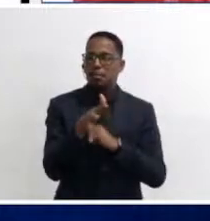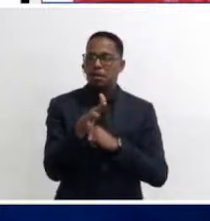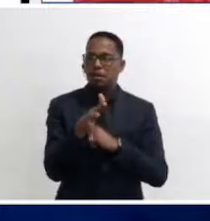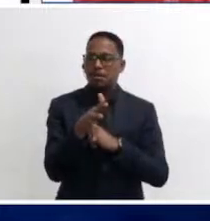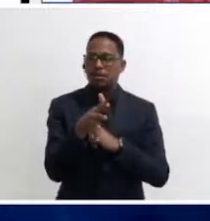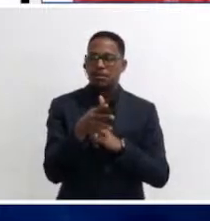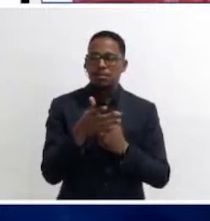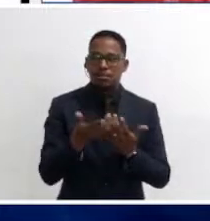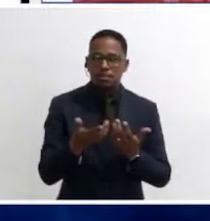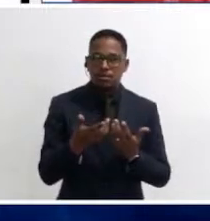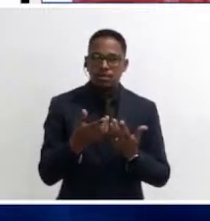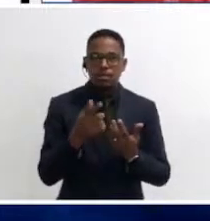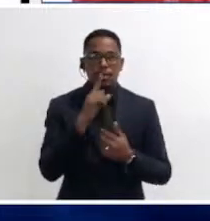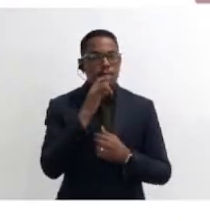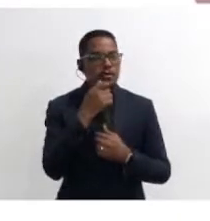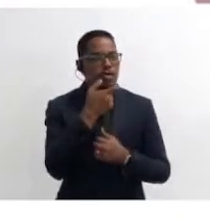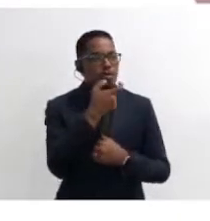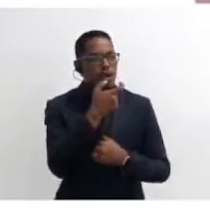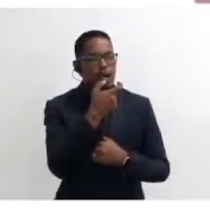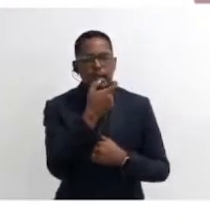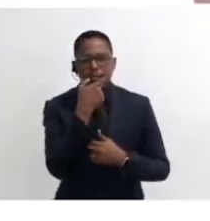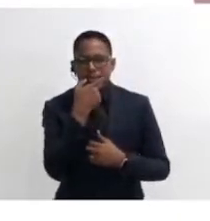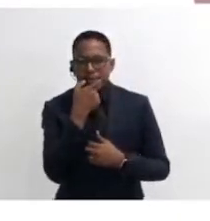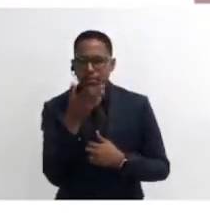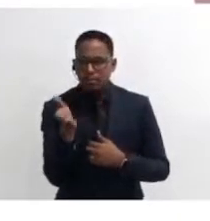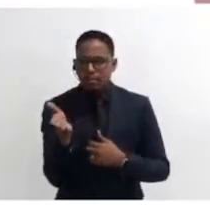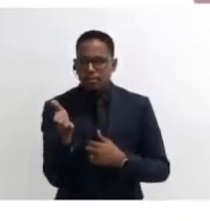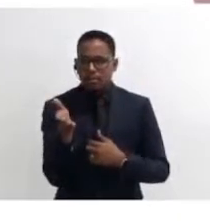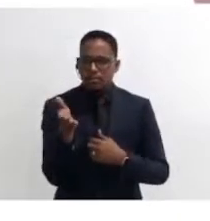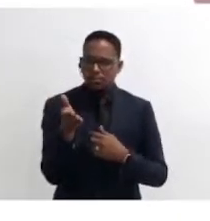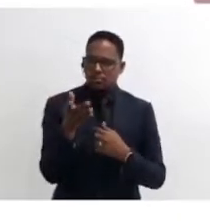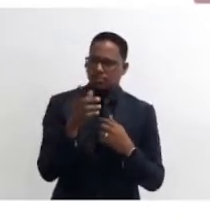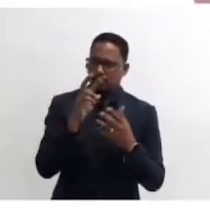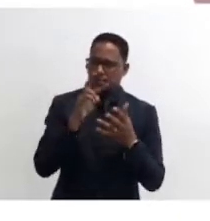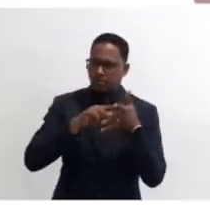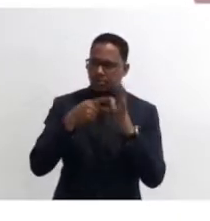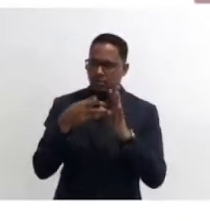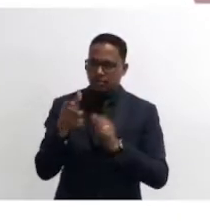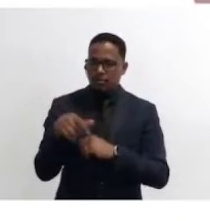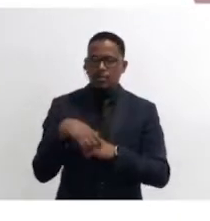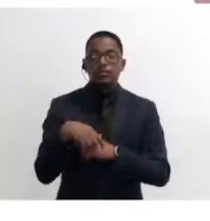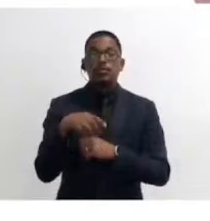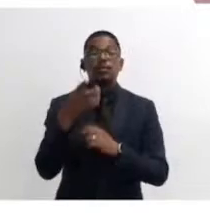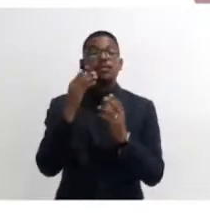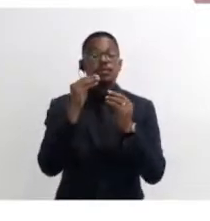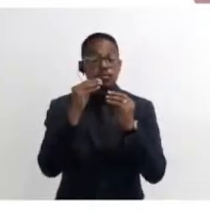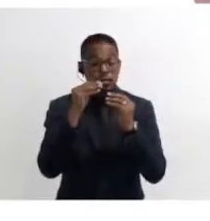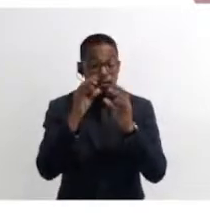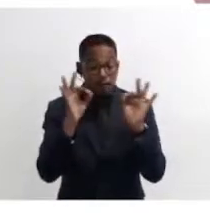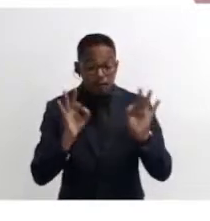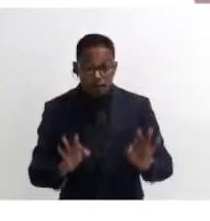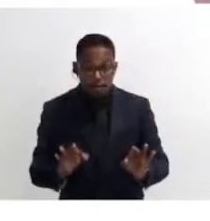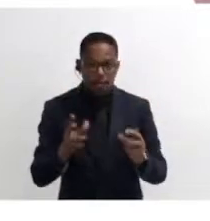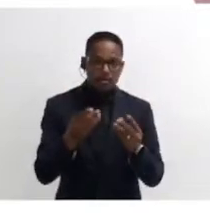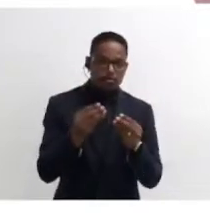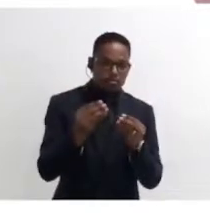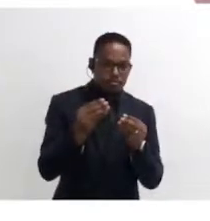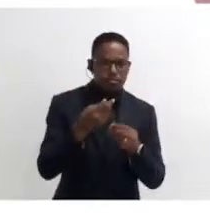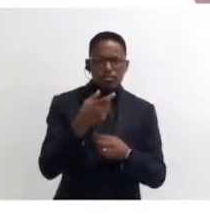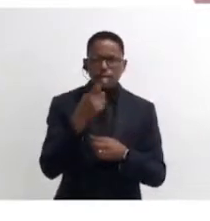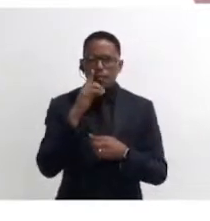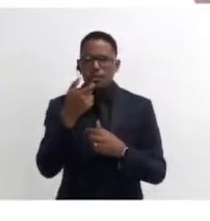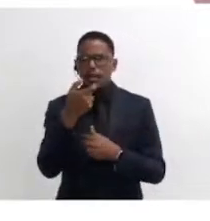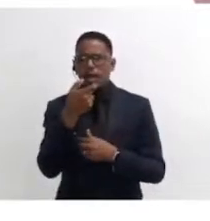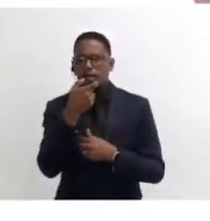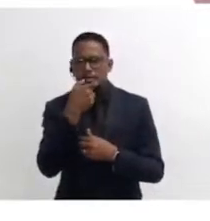an extension of just the chip fabrication and wafer fabrication process itself. A few extra layers on